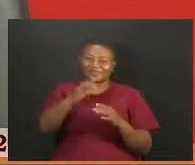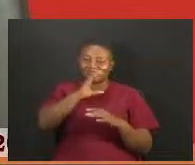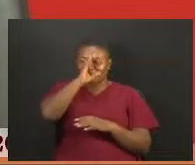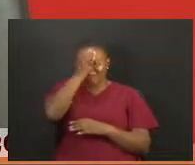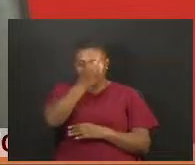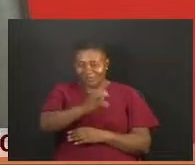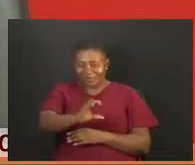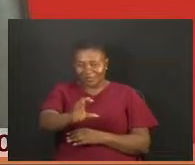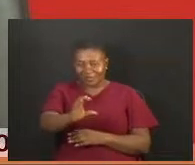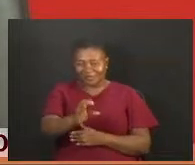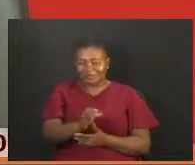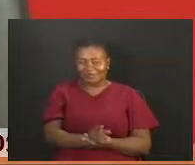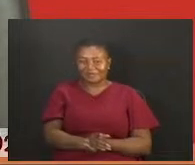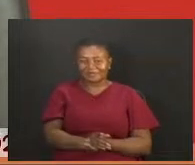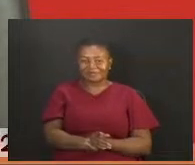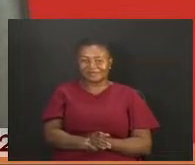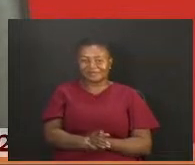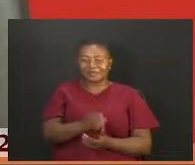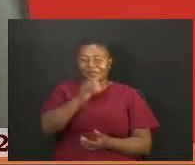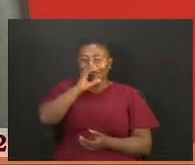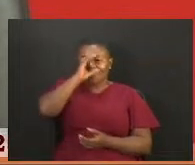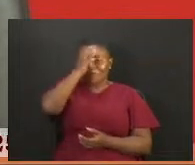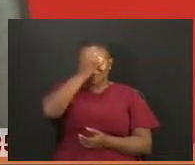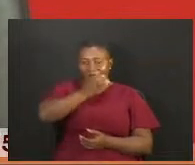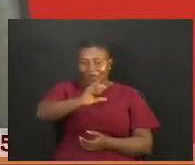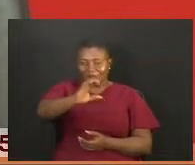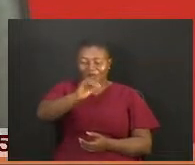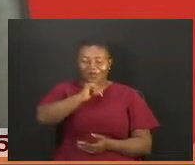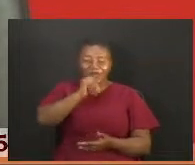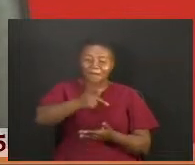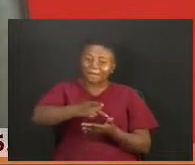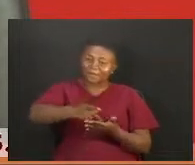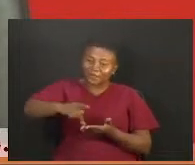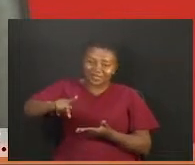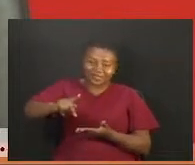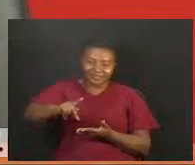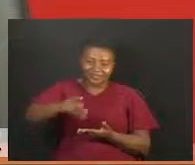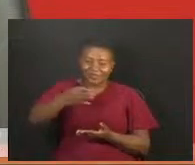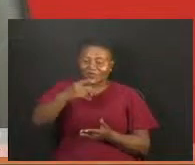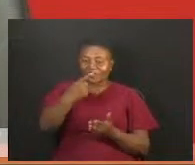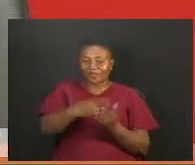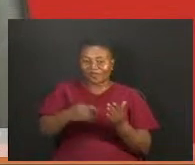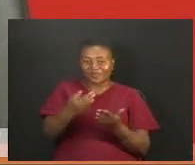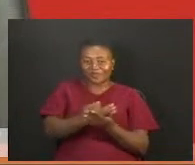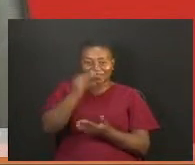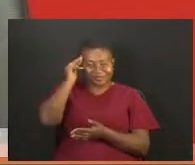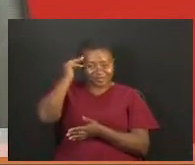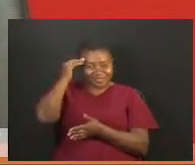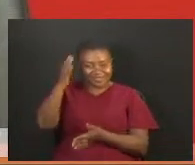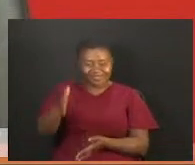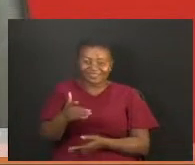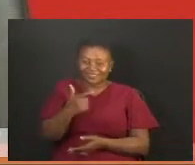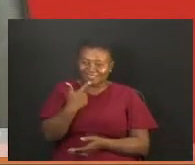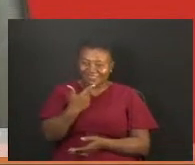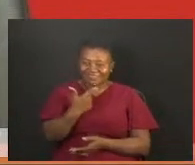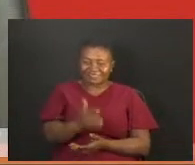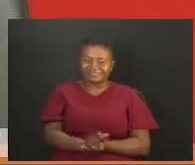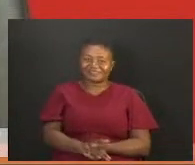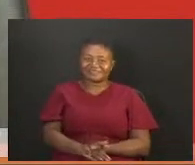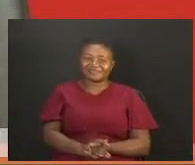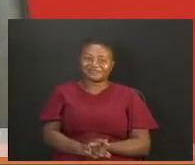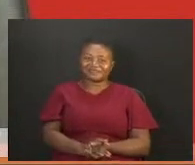So, Osunu is not part of the statement. Please. Speaker Osunu.